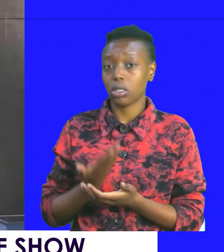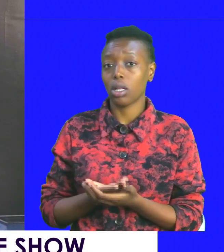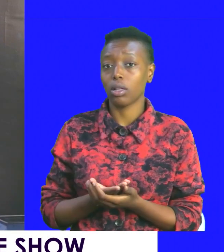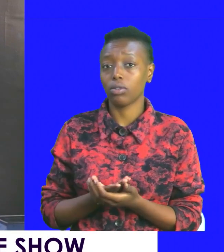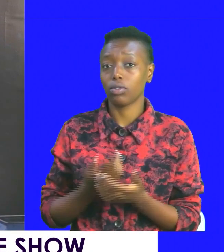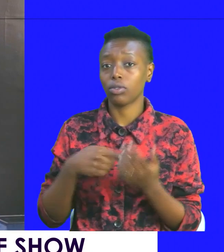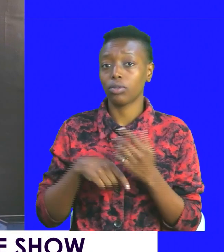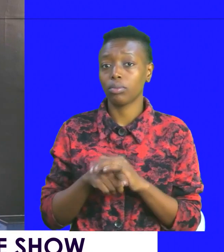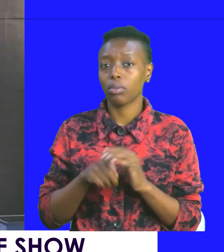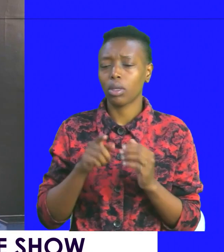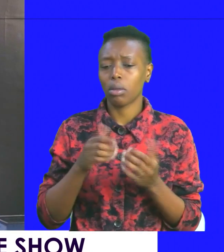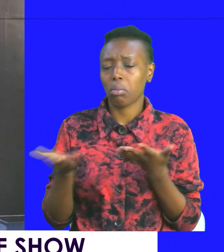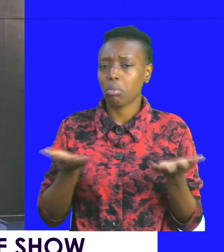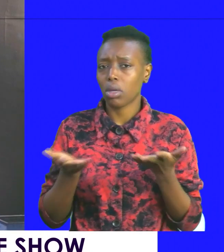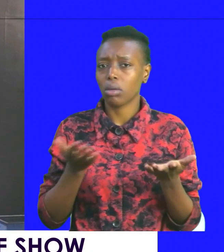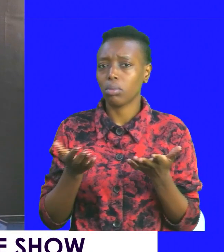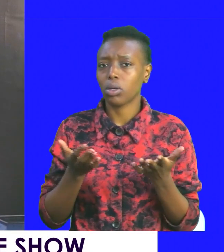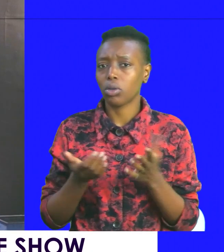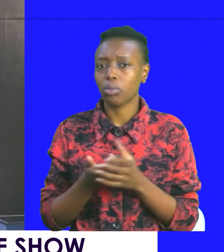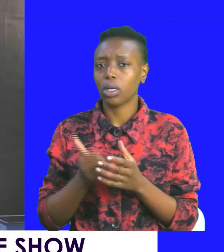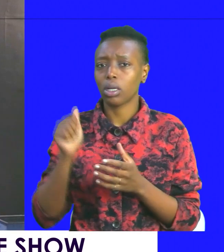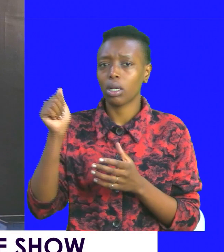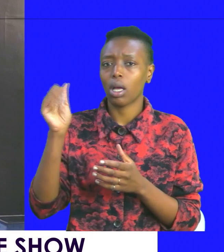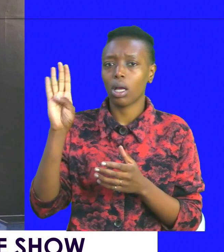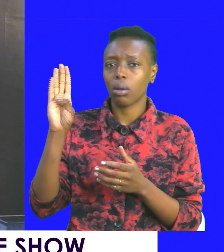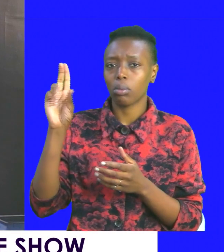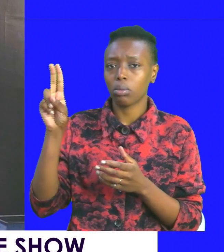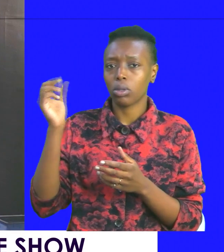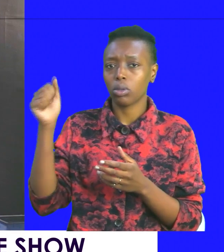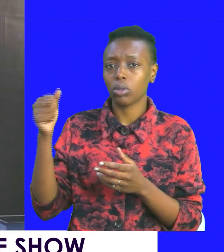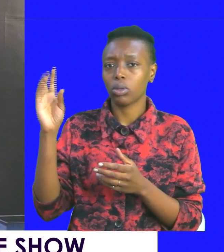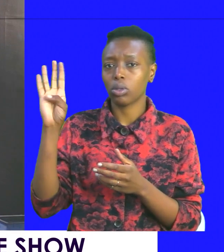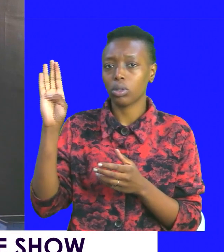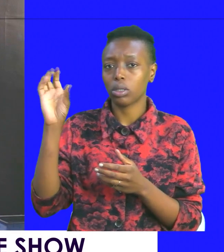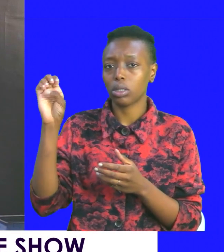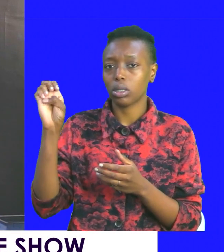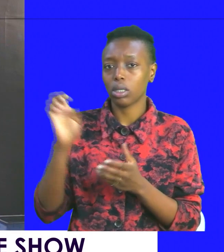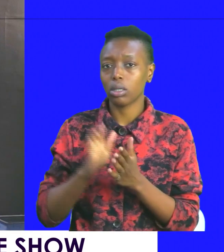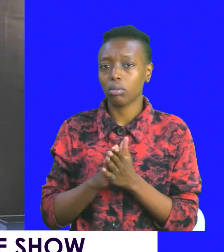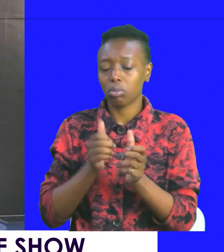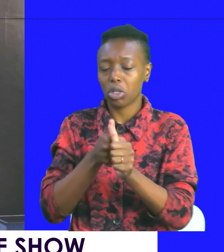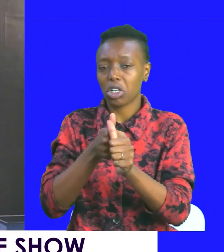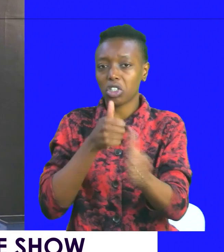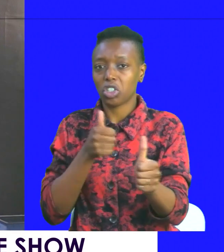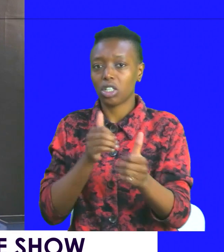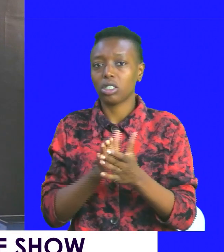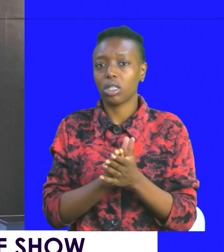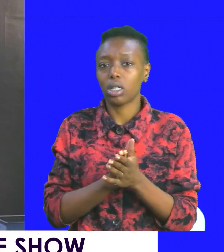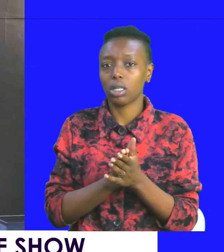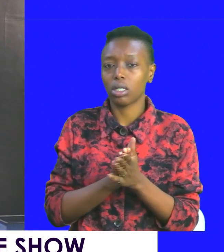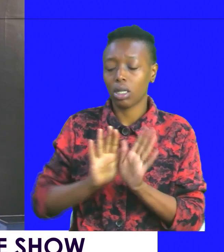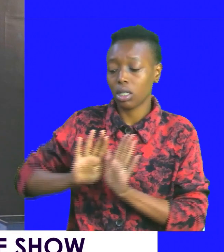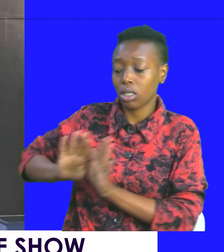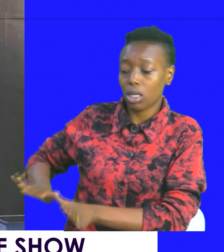have gone through abuse. You may have gone through rejection and denial. I'm looking at very